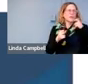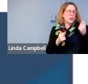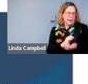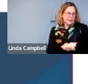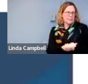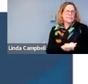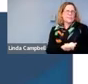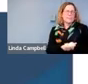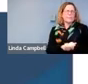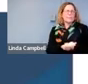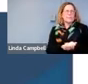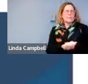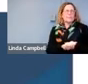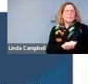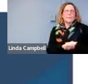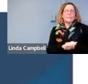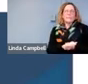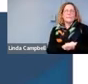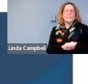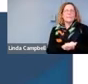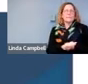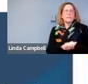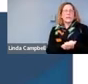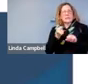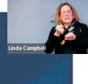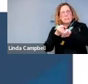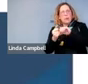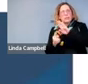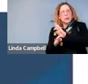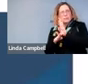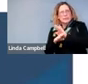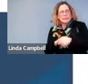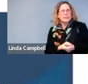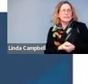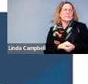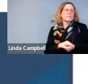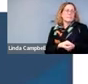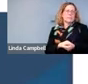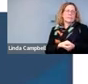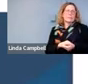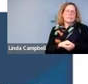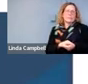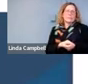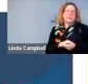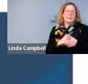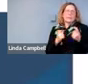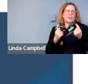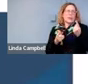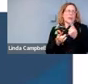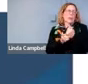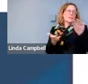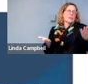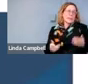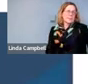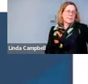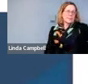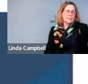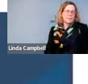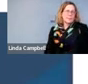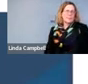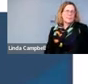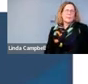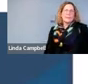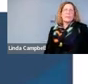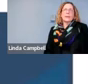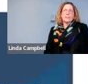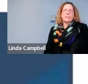need these to have a clean, dry, drain and dry program implemented. Support those businesses